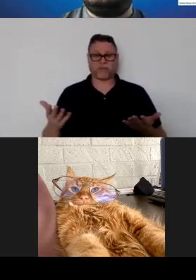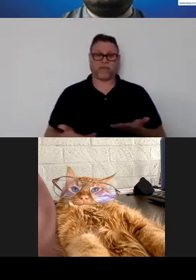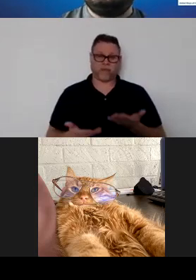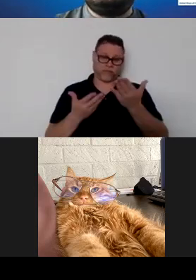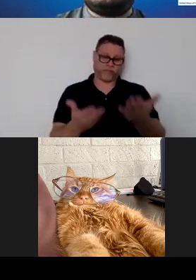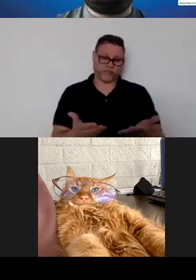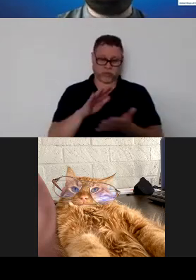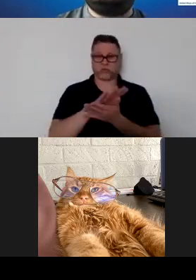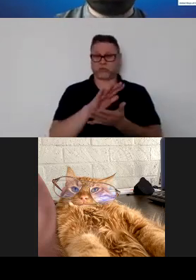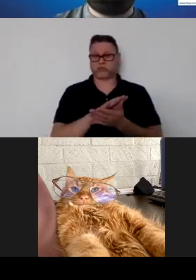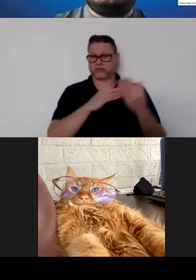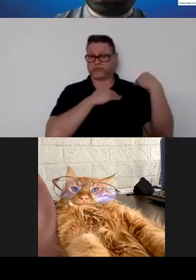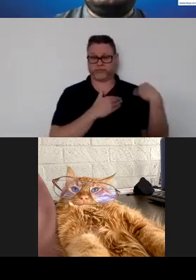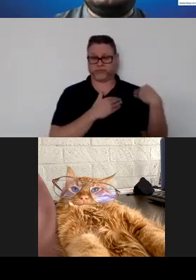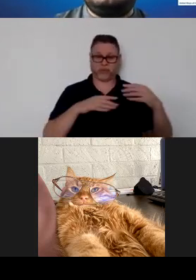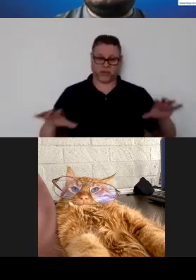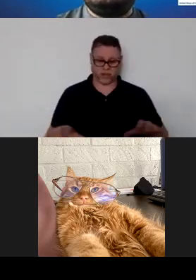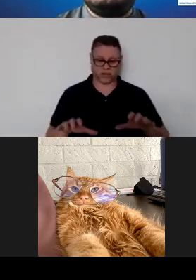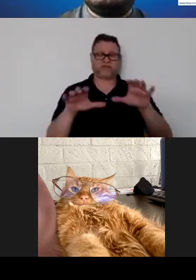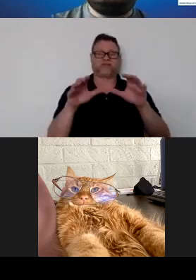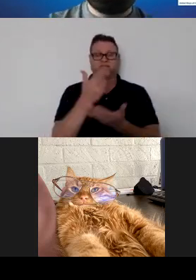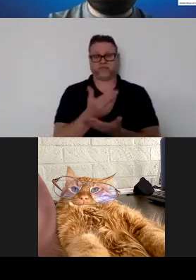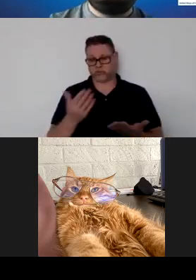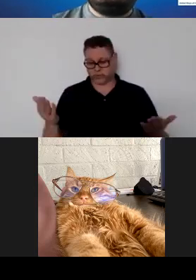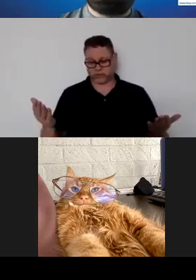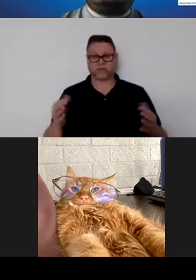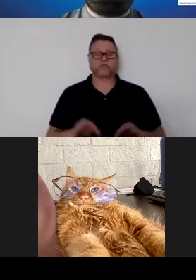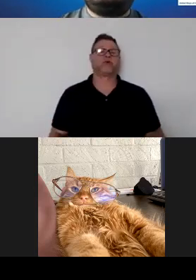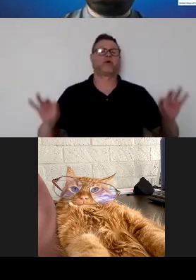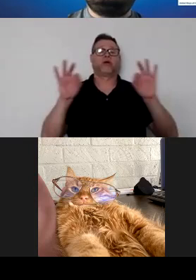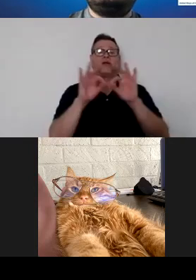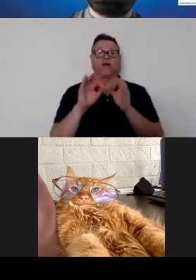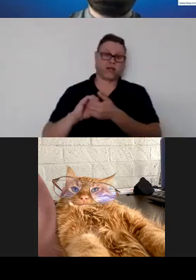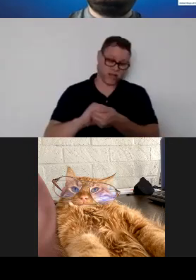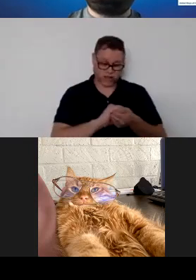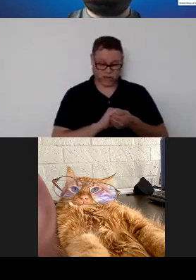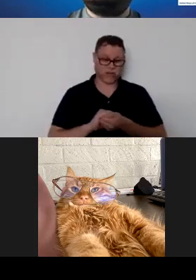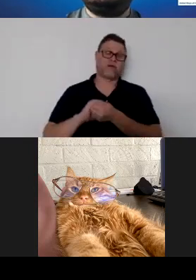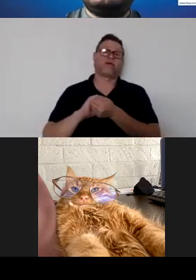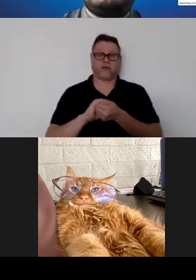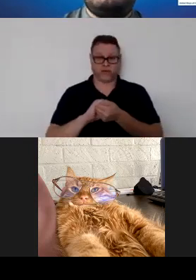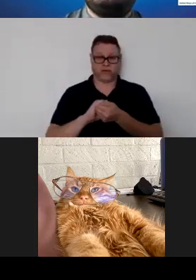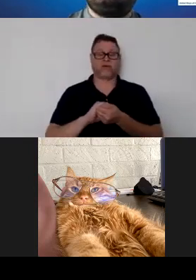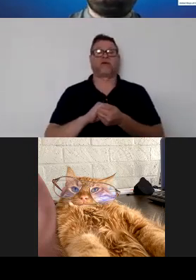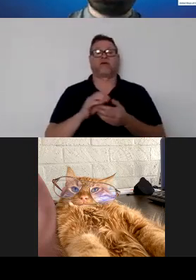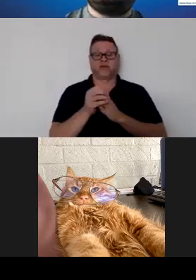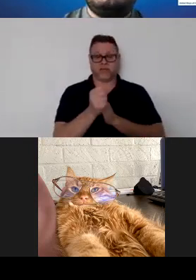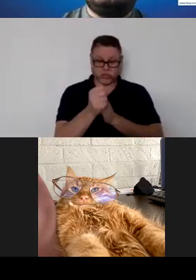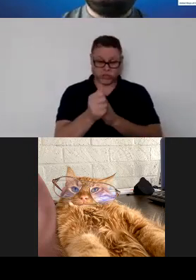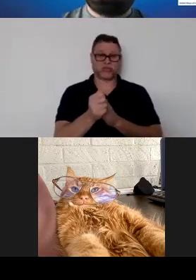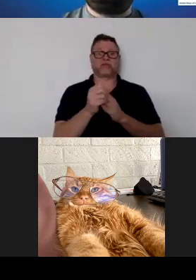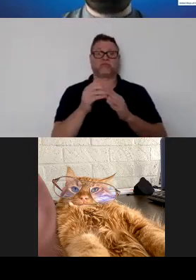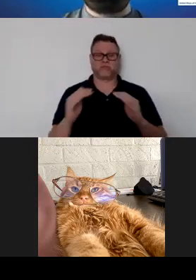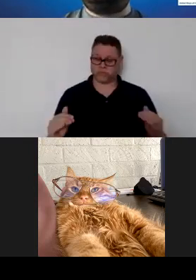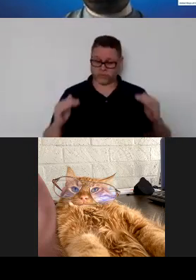range of activities and resources. Importantly, collaborative practices also extend leadership and power